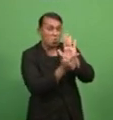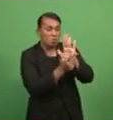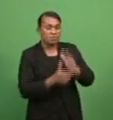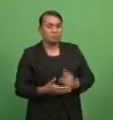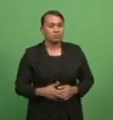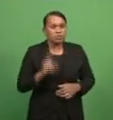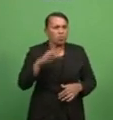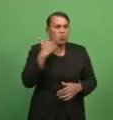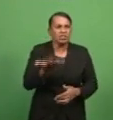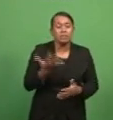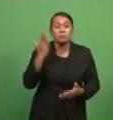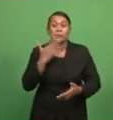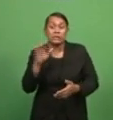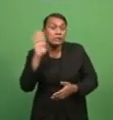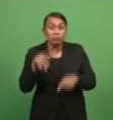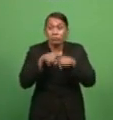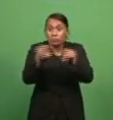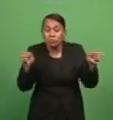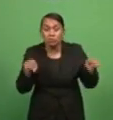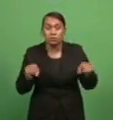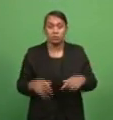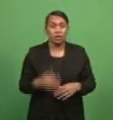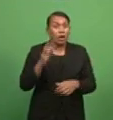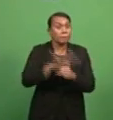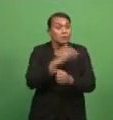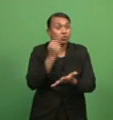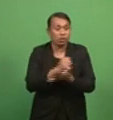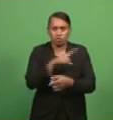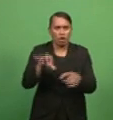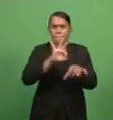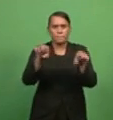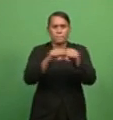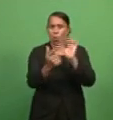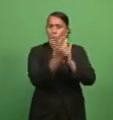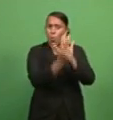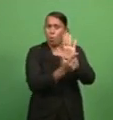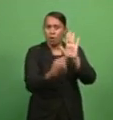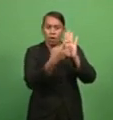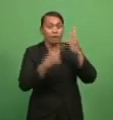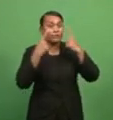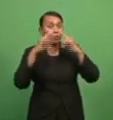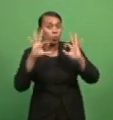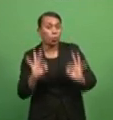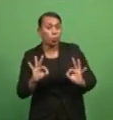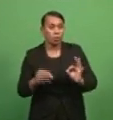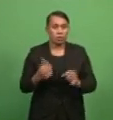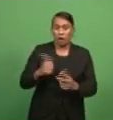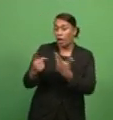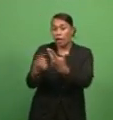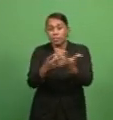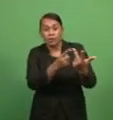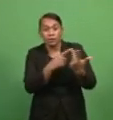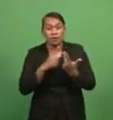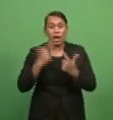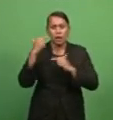heed to them and make sure that you don't break either a curfew or any of the limitations, restrictions in terms of the social distancing